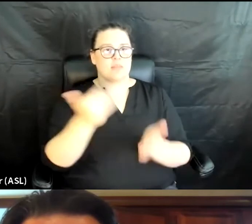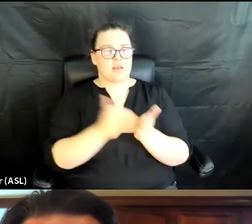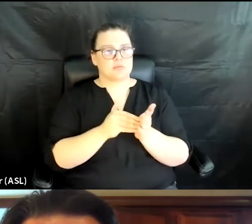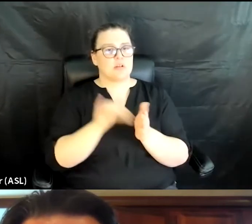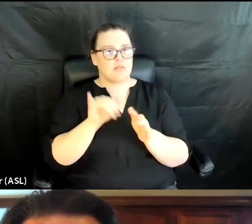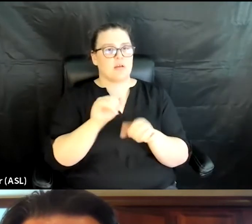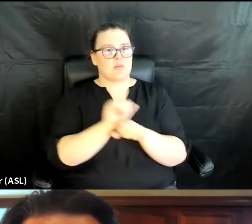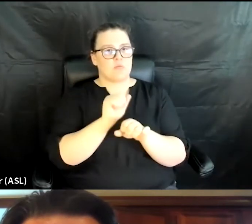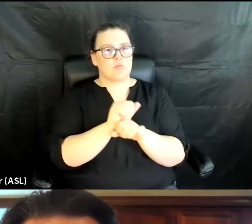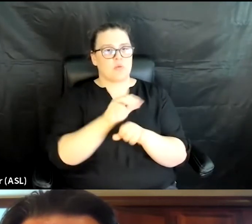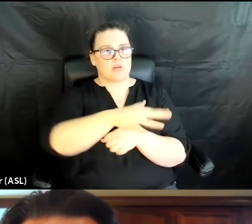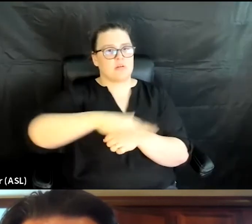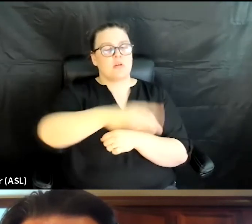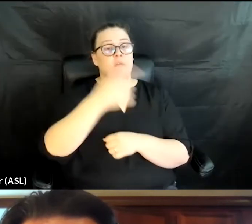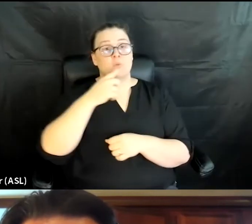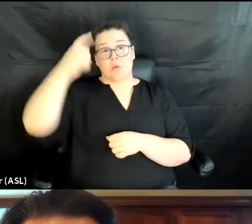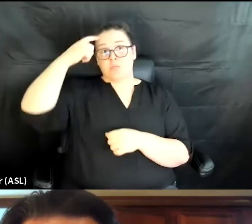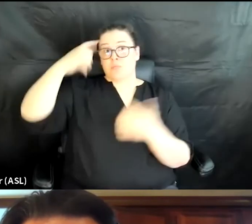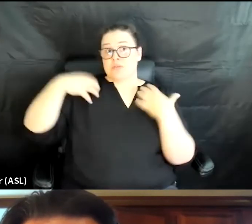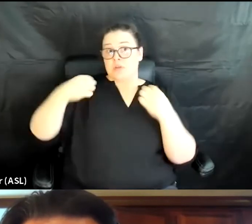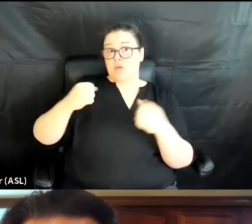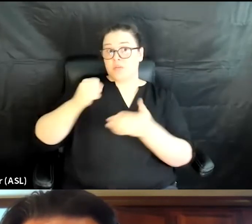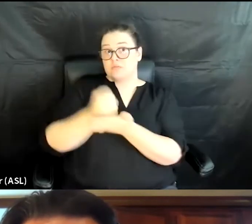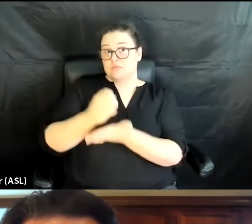health counselors and social workers, we're right around